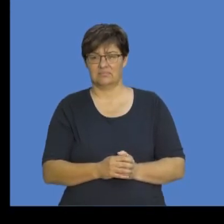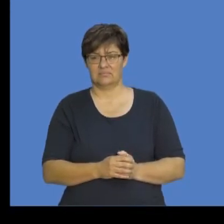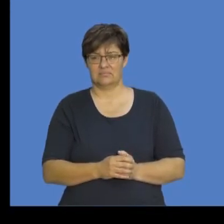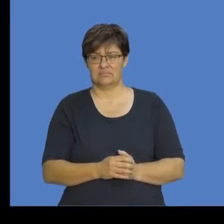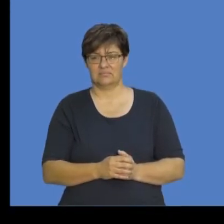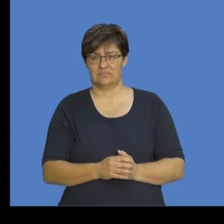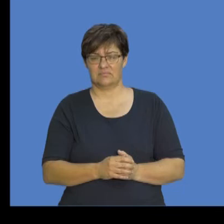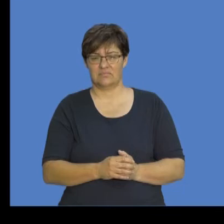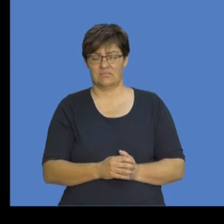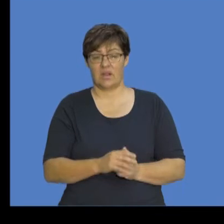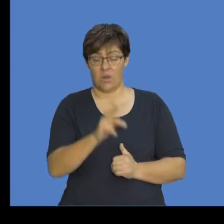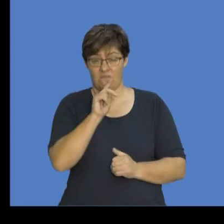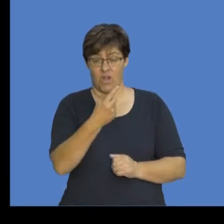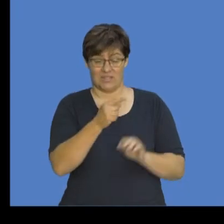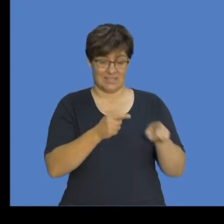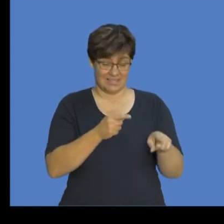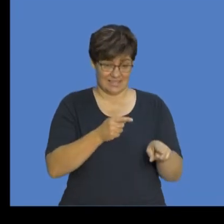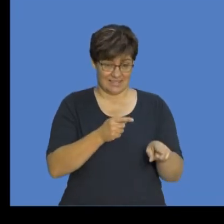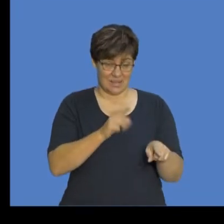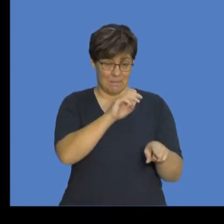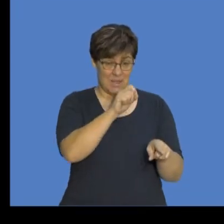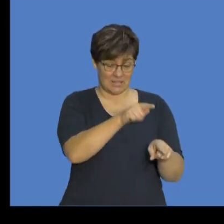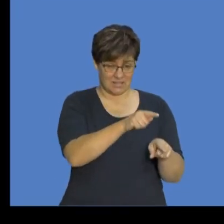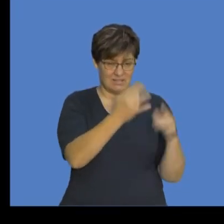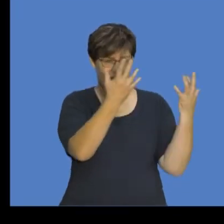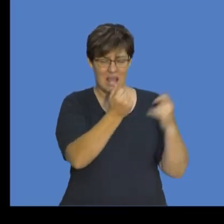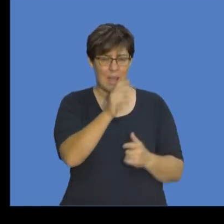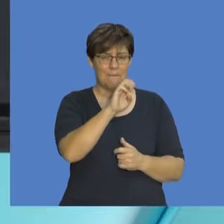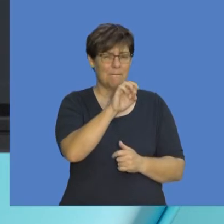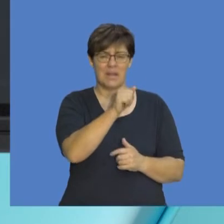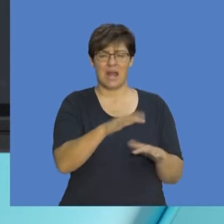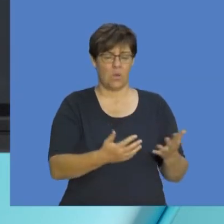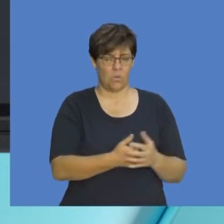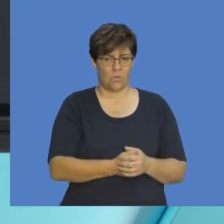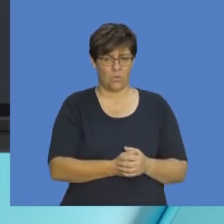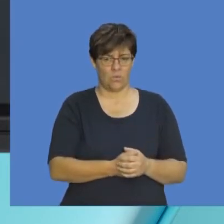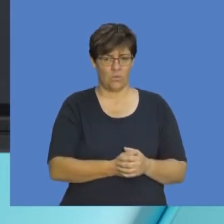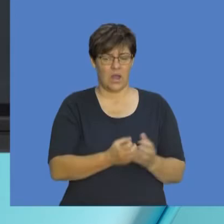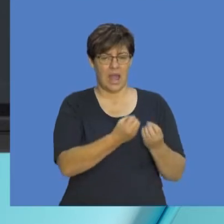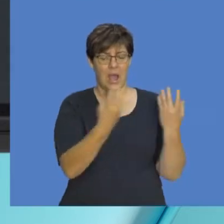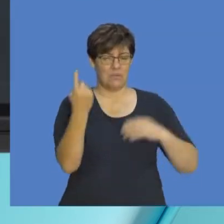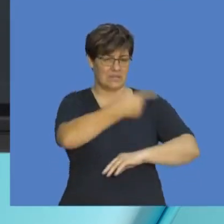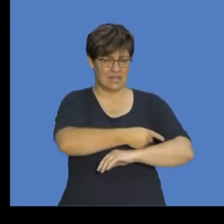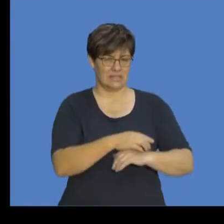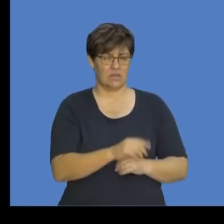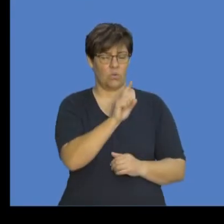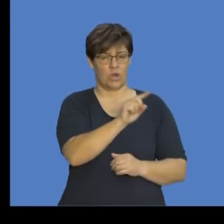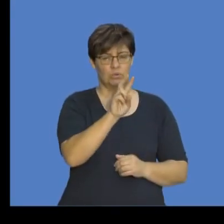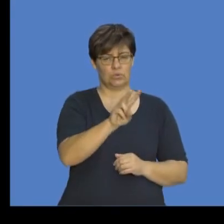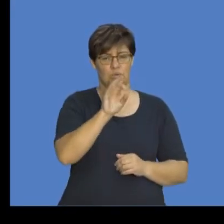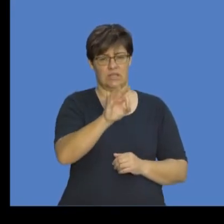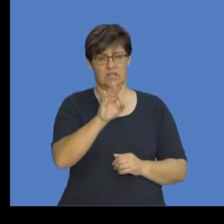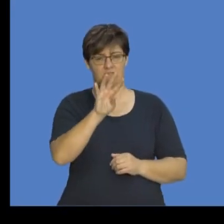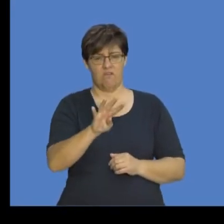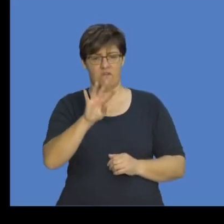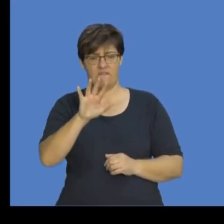So the mean for Matt, remember how we calculate the mean? To calculate the mean, we have how many days here? We have day 1,